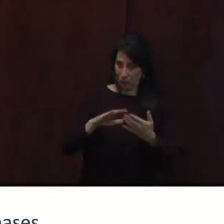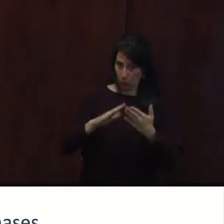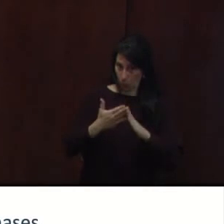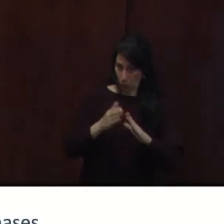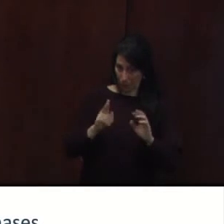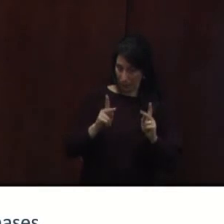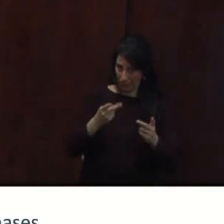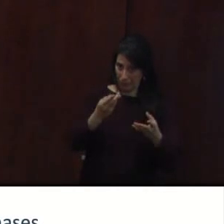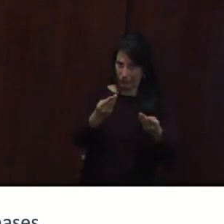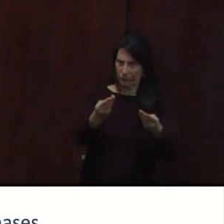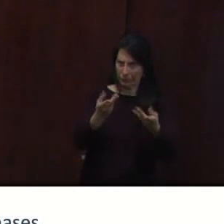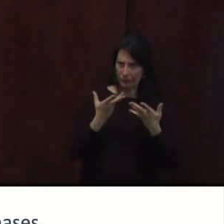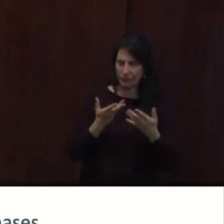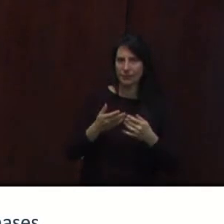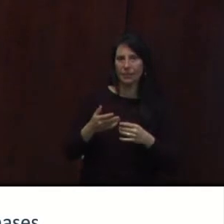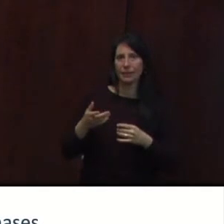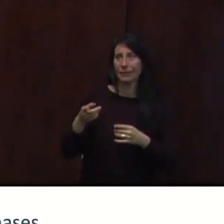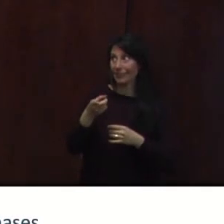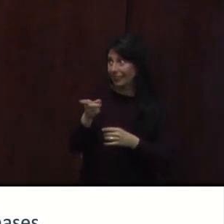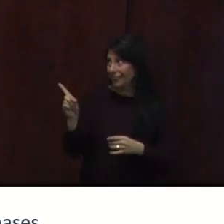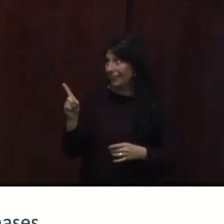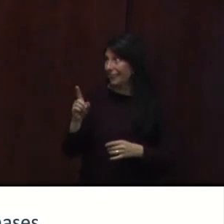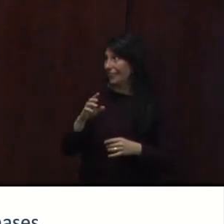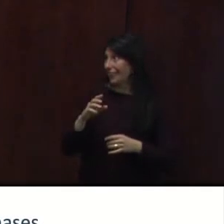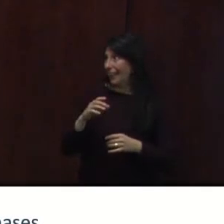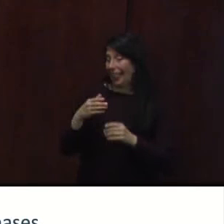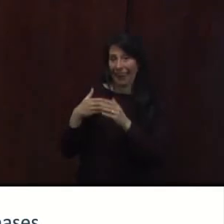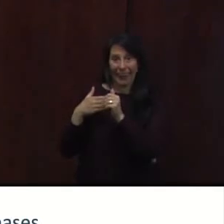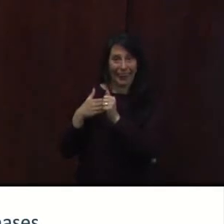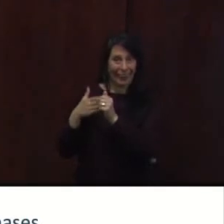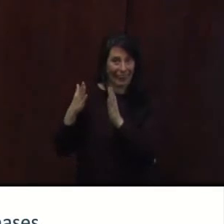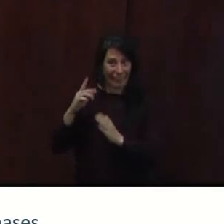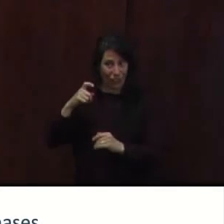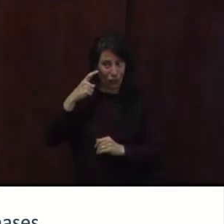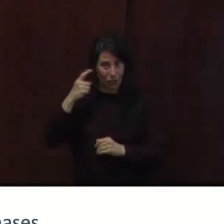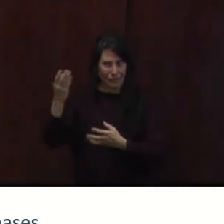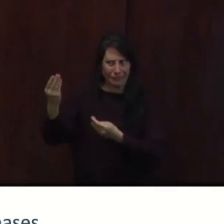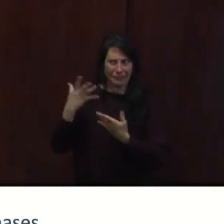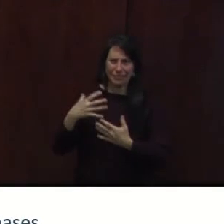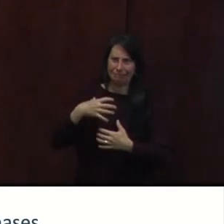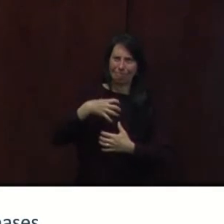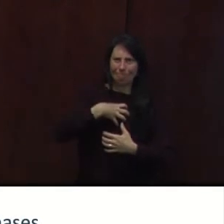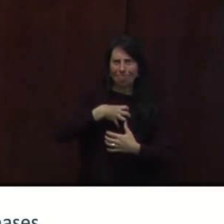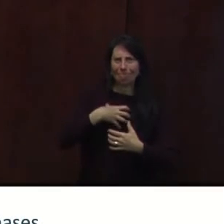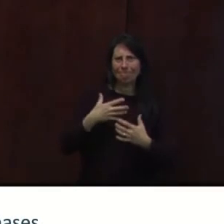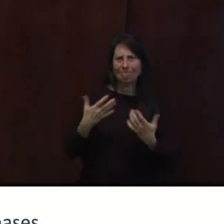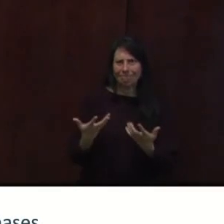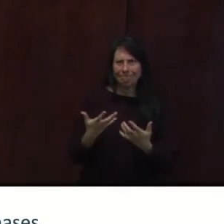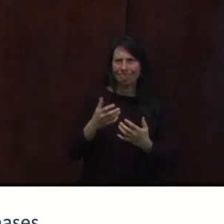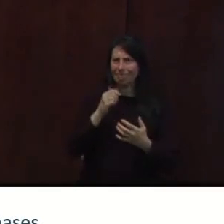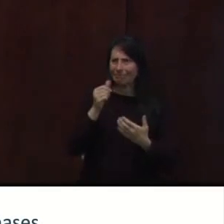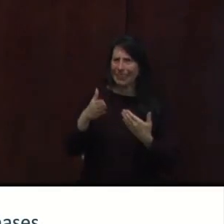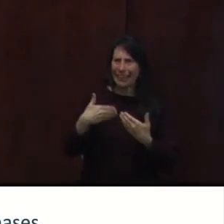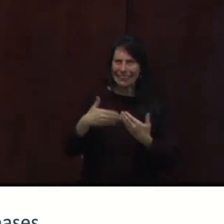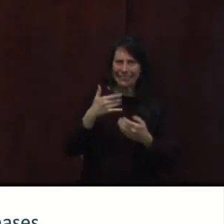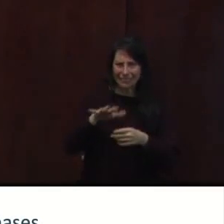that scheduling is not the easiest thing in the world with limited doses. So